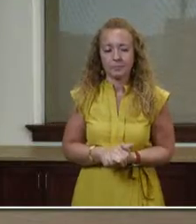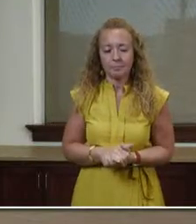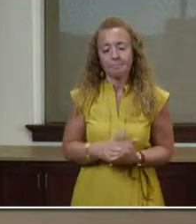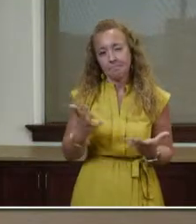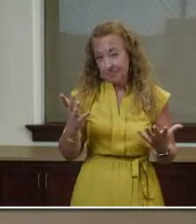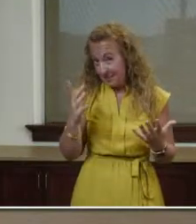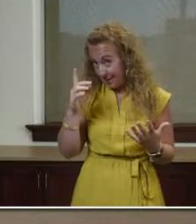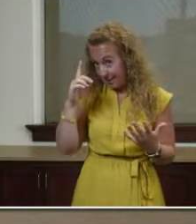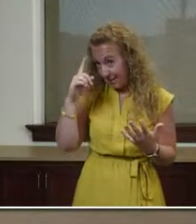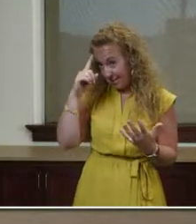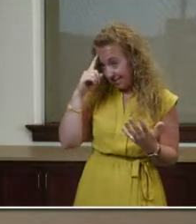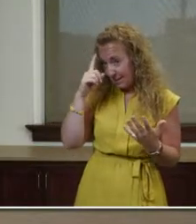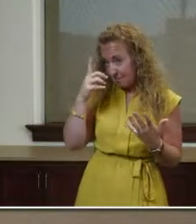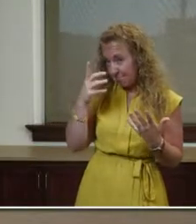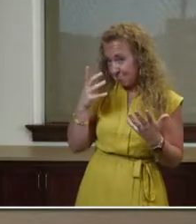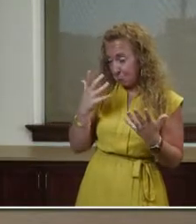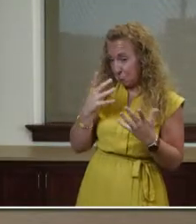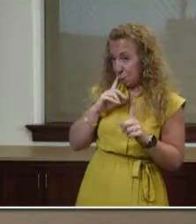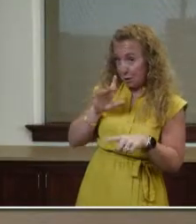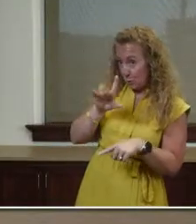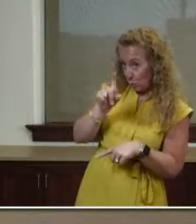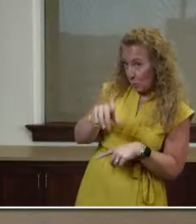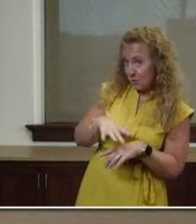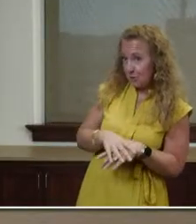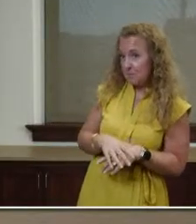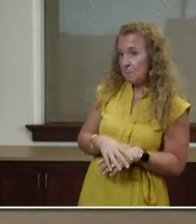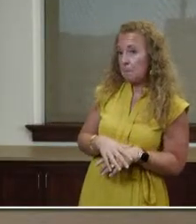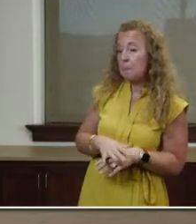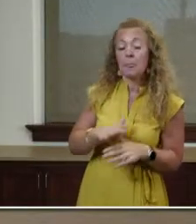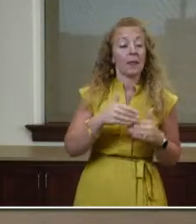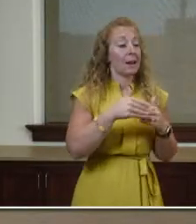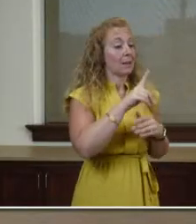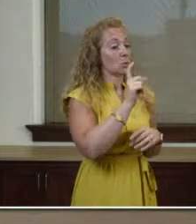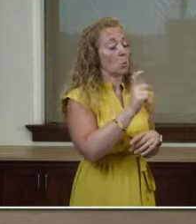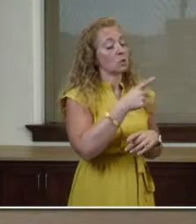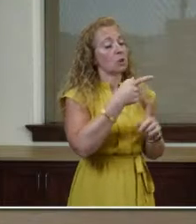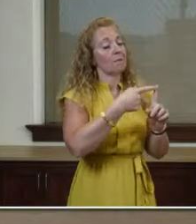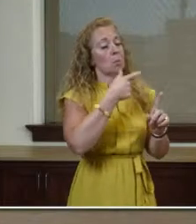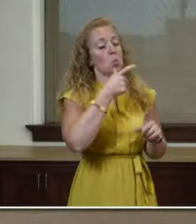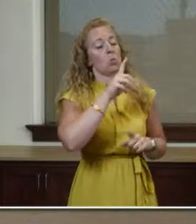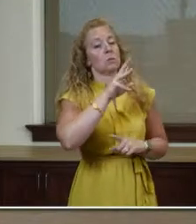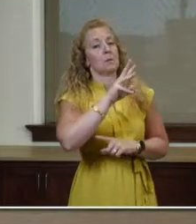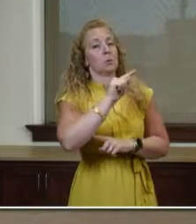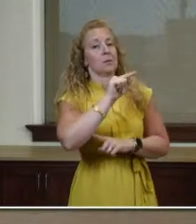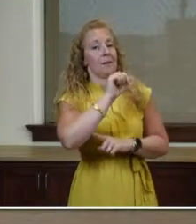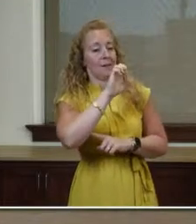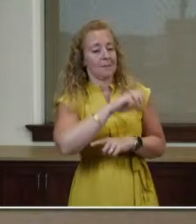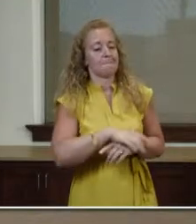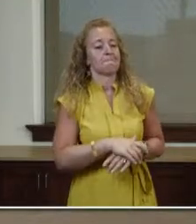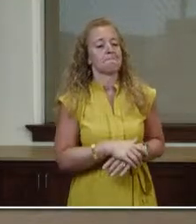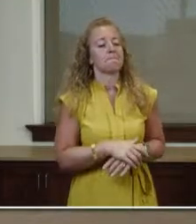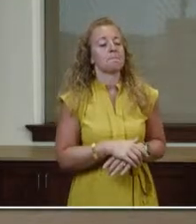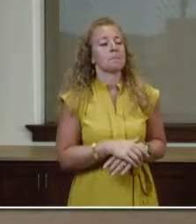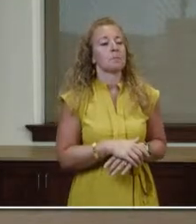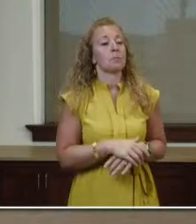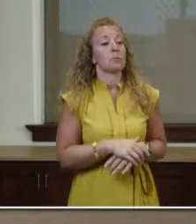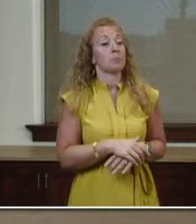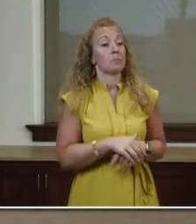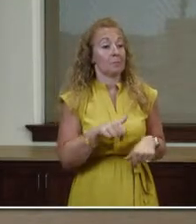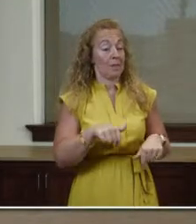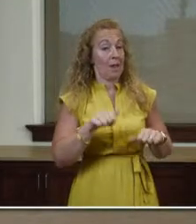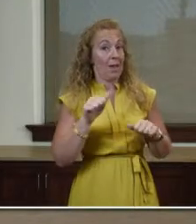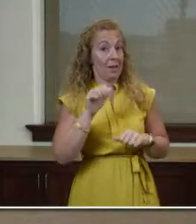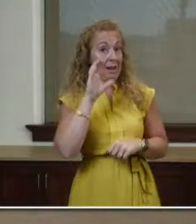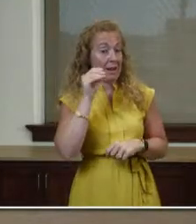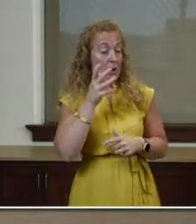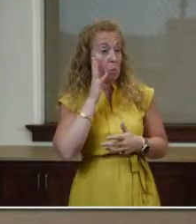So I think that's where I'll leave that one. The next question comes from WTAE. Will the county work